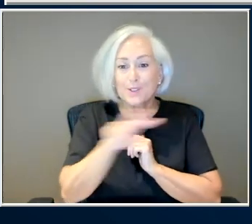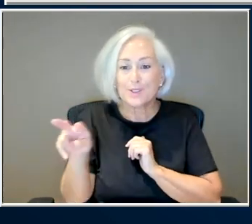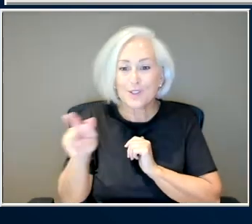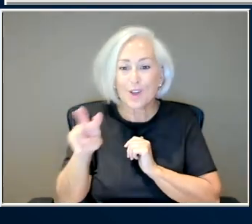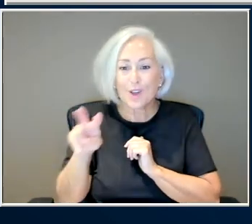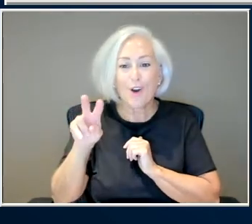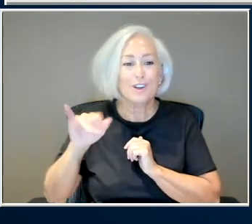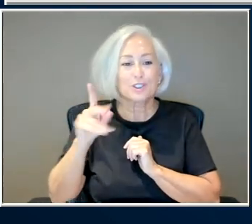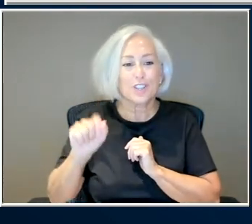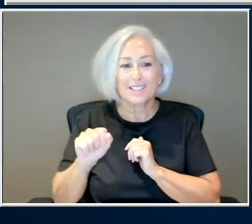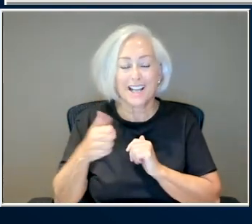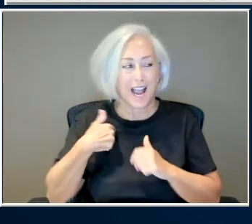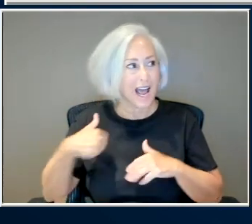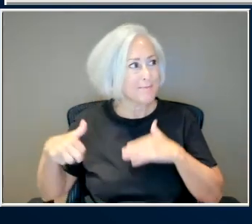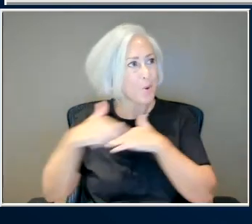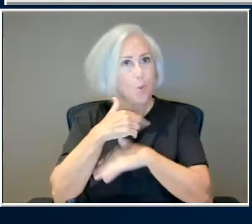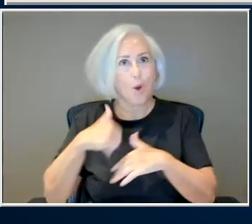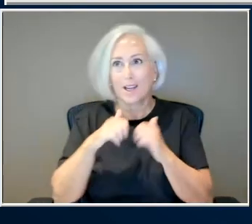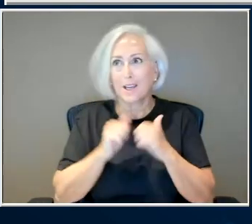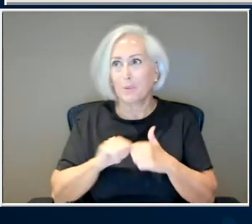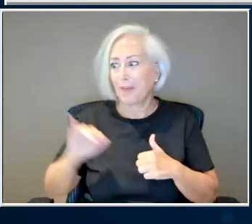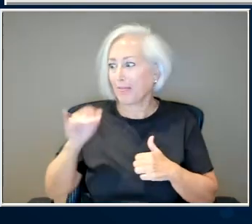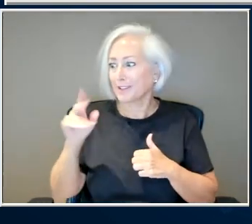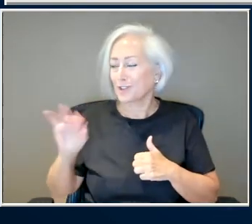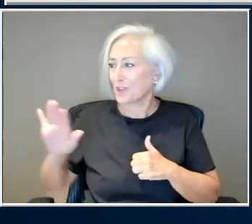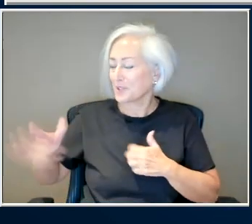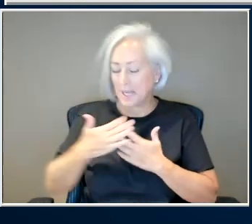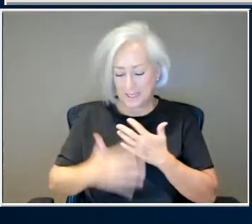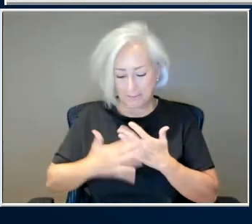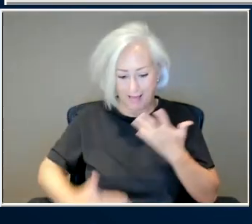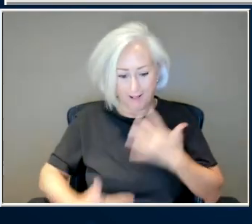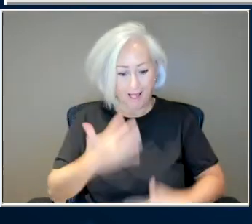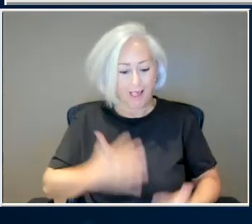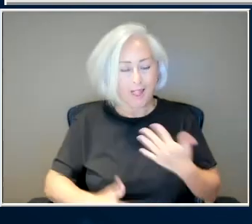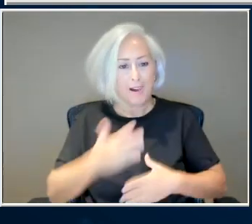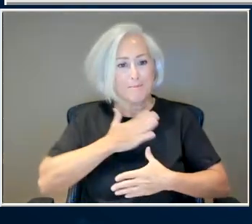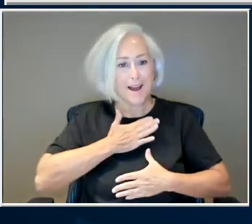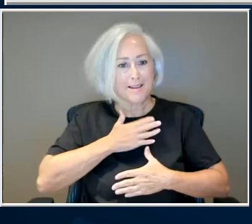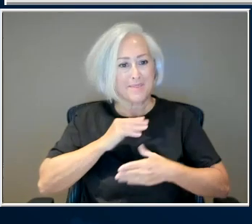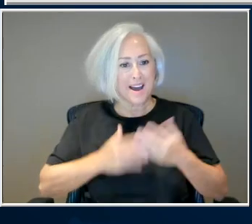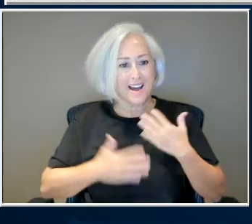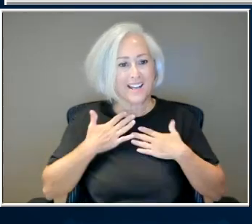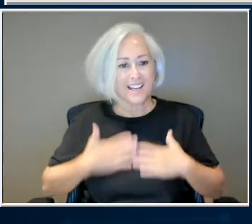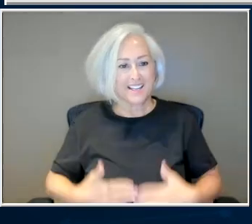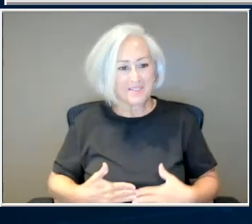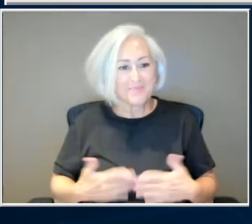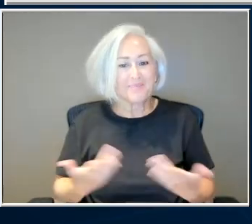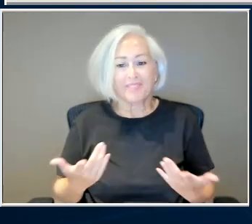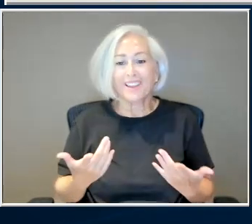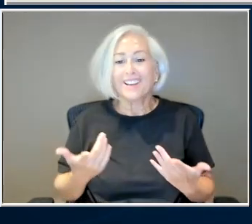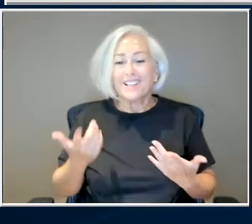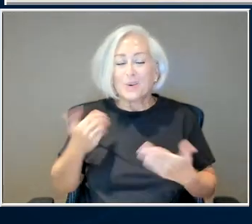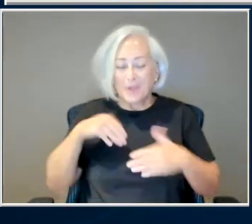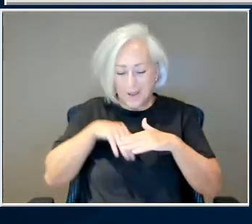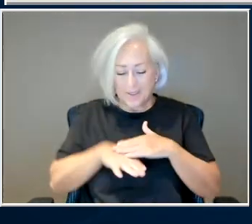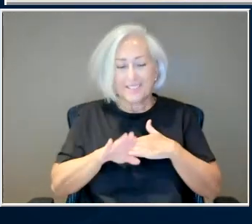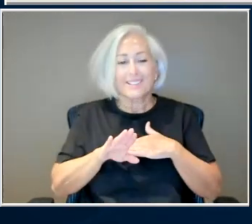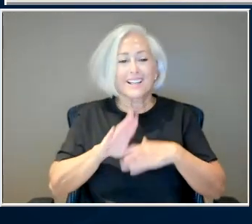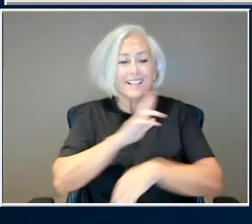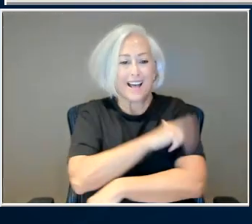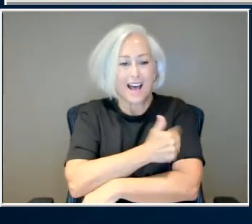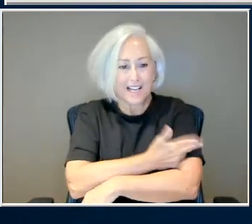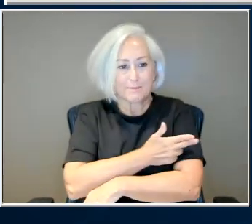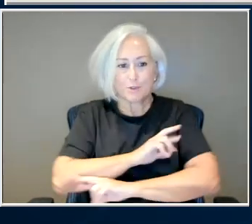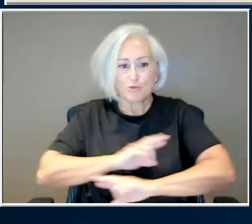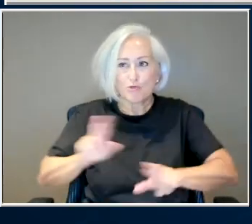I've got his blood running through my body. When I was in the hospital getting ready to get Justin's cells, since I didn't know who it